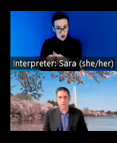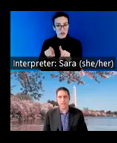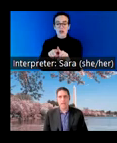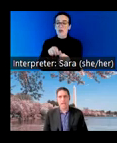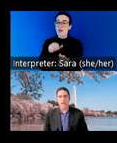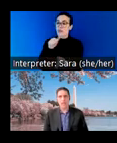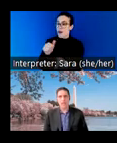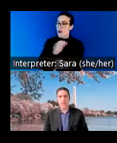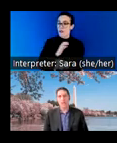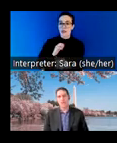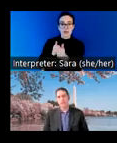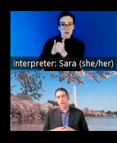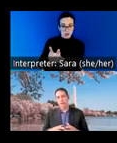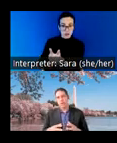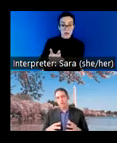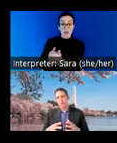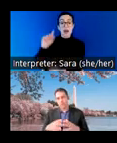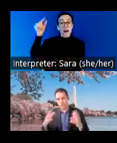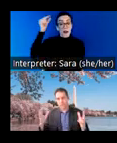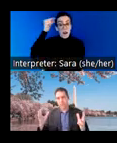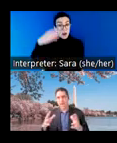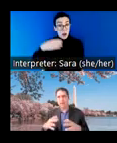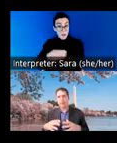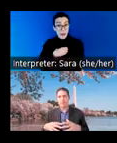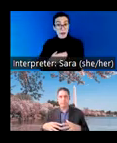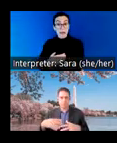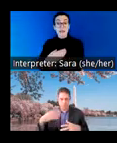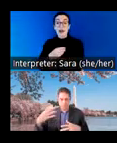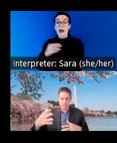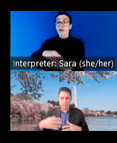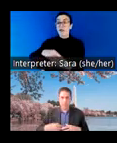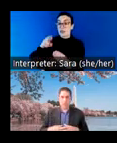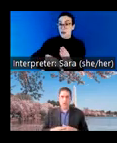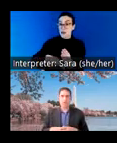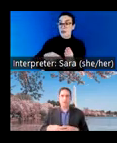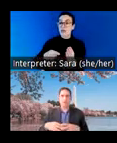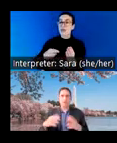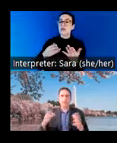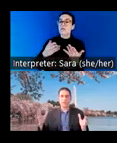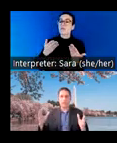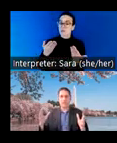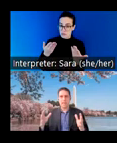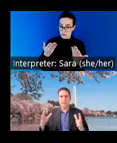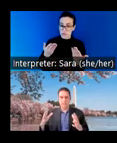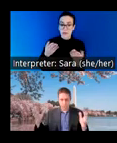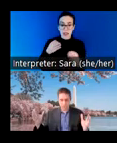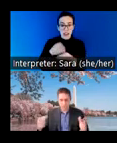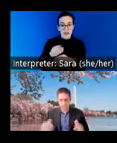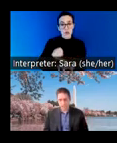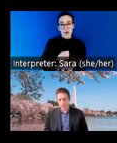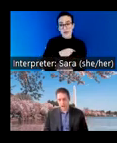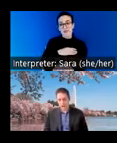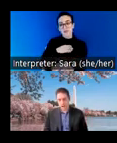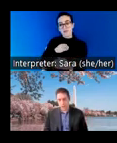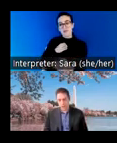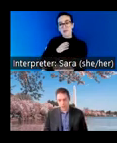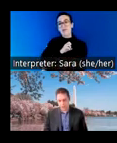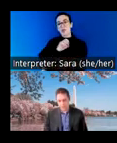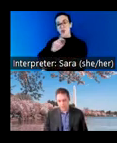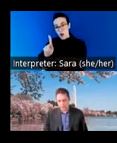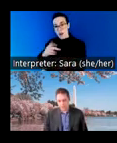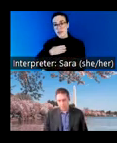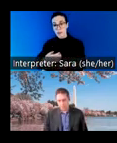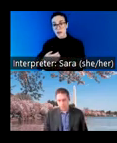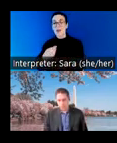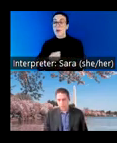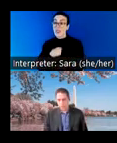government appealed, and the result of that after we cross appealed was that we increased our victory.